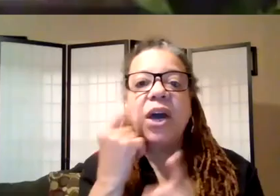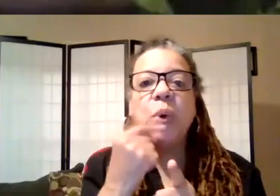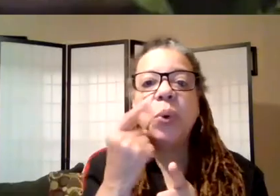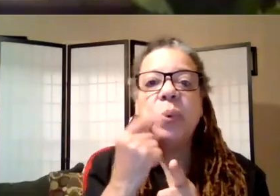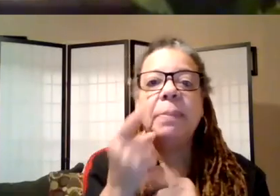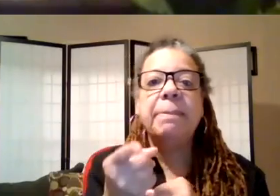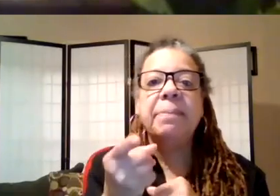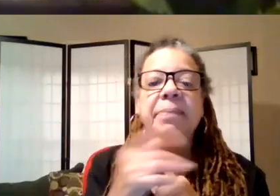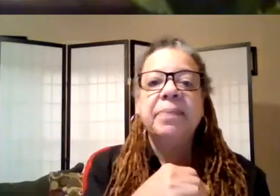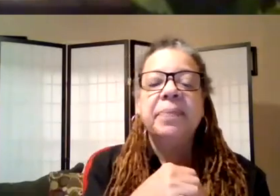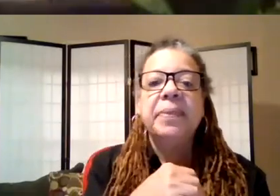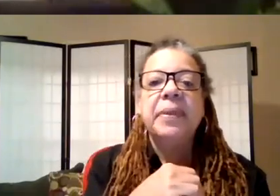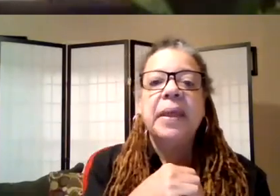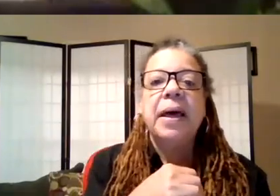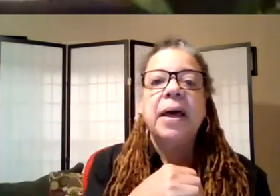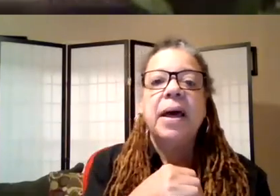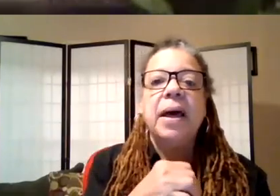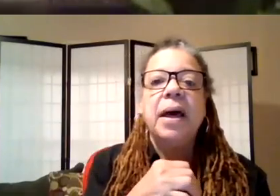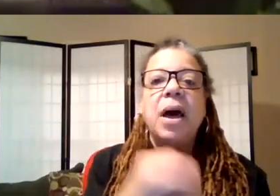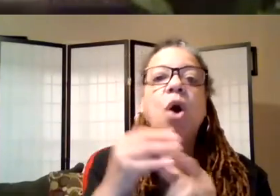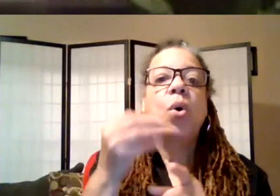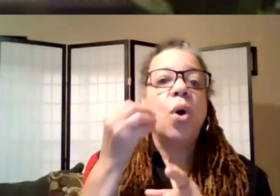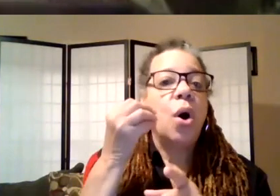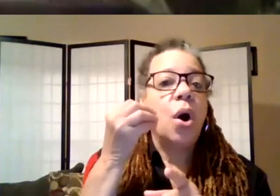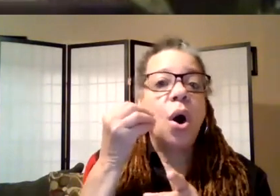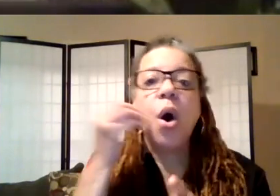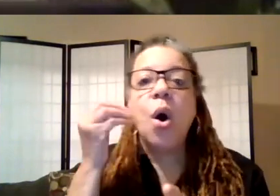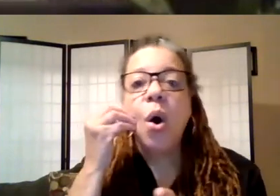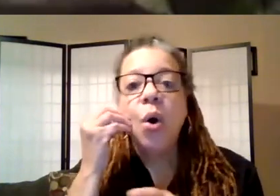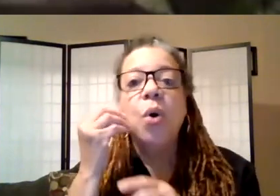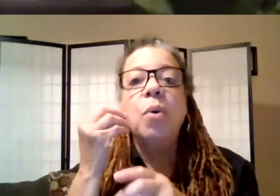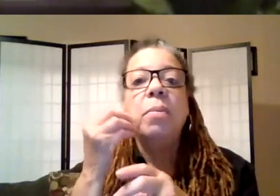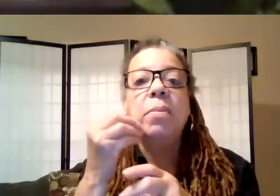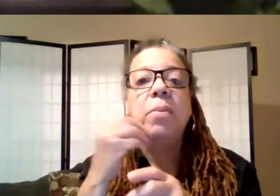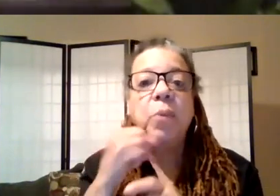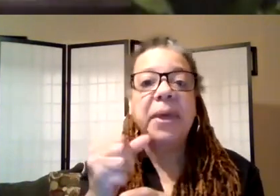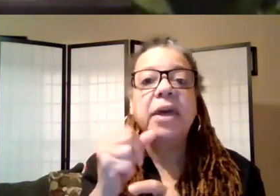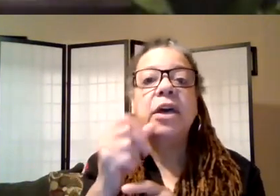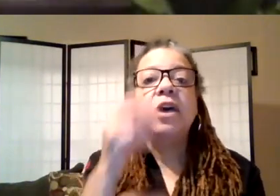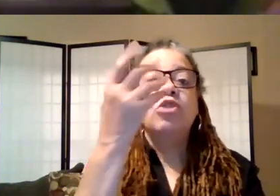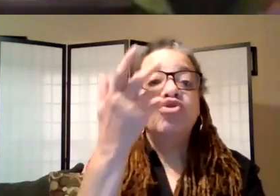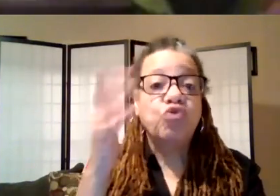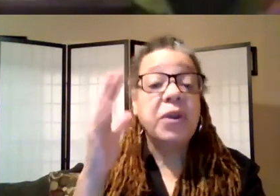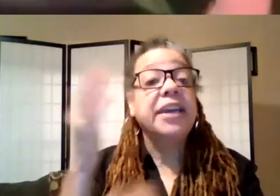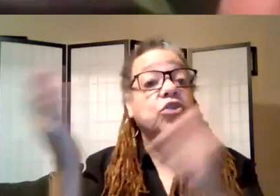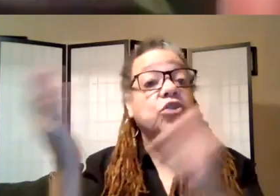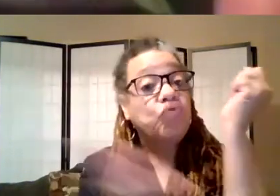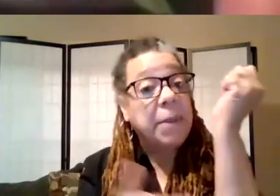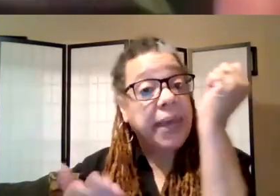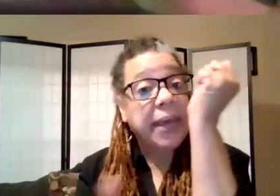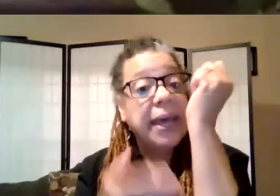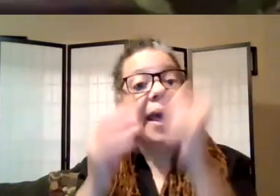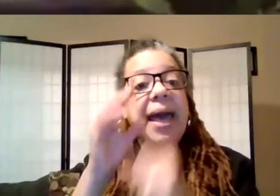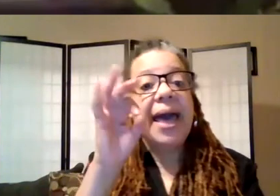Sorry. Back to wildfires. Home hardening. So individual homes are going to benefit from this. Tree trimming, brush management, and fuel